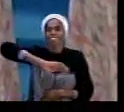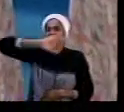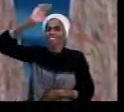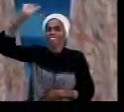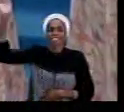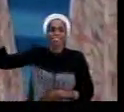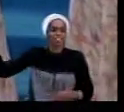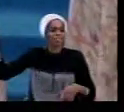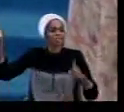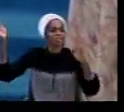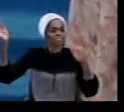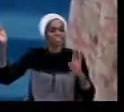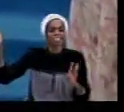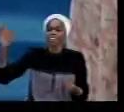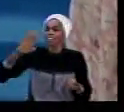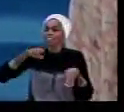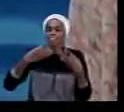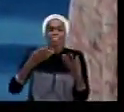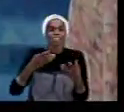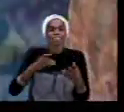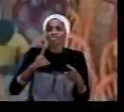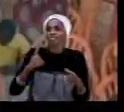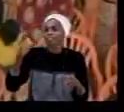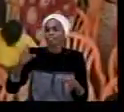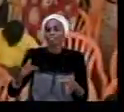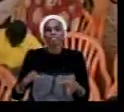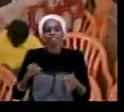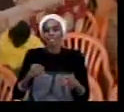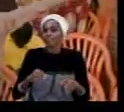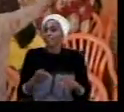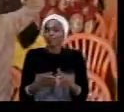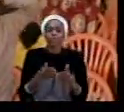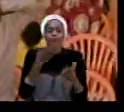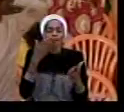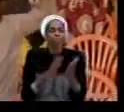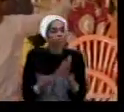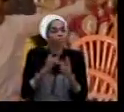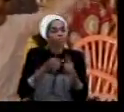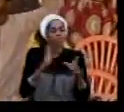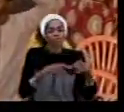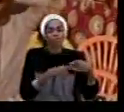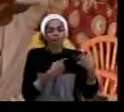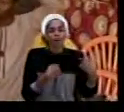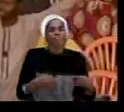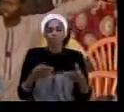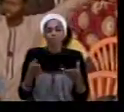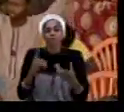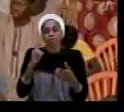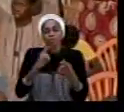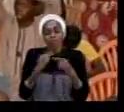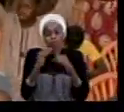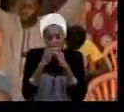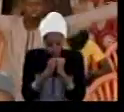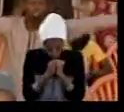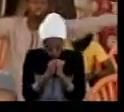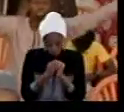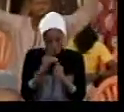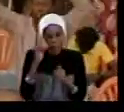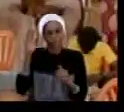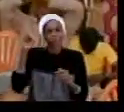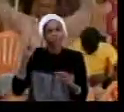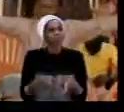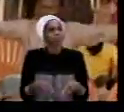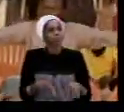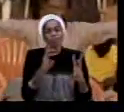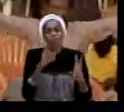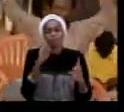Lord a shout of praise from your heart. I just need you to worship him. Anyhow you can worship the Lord. Because